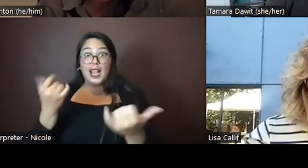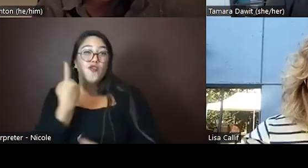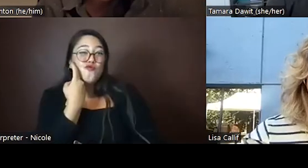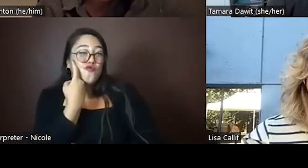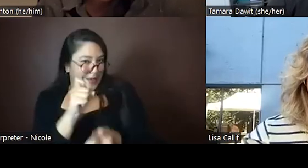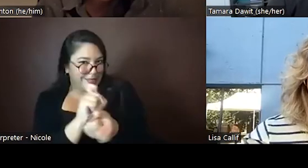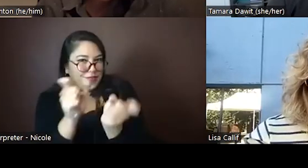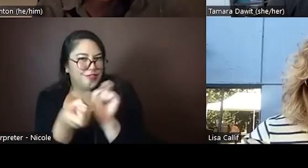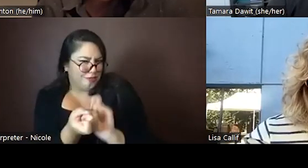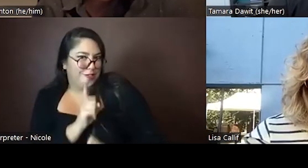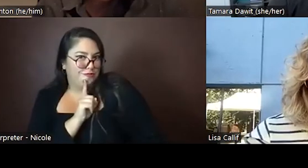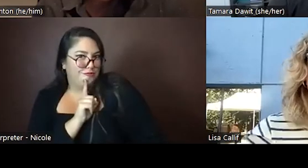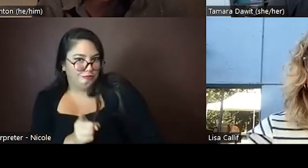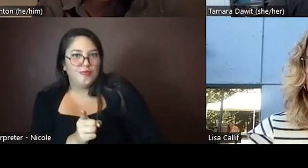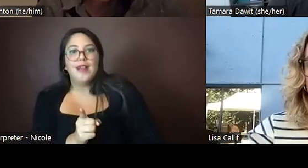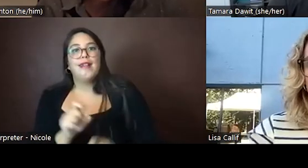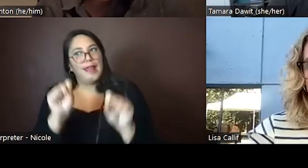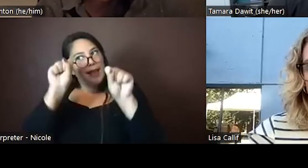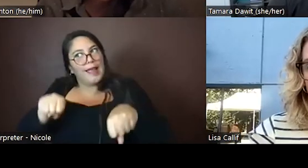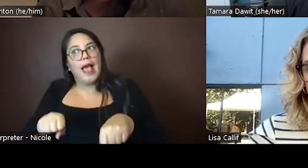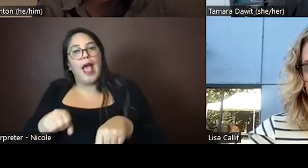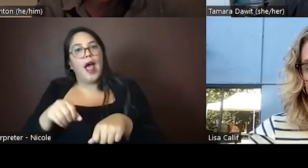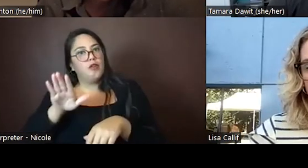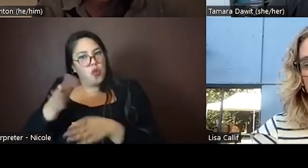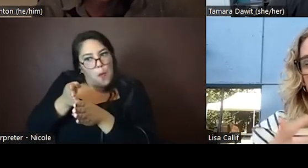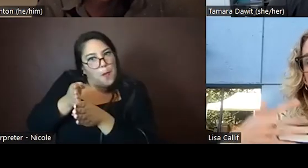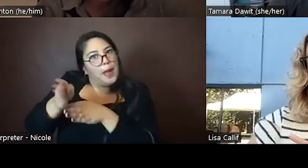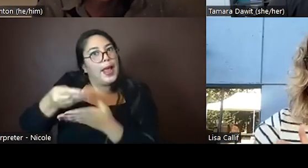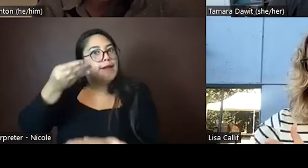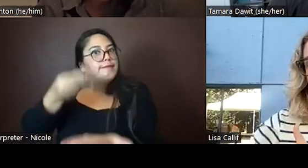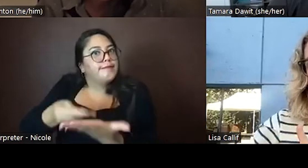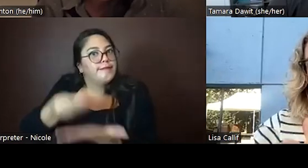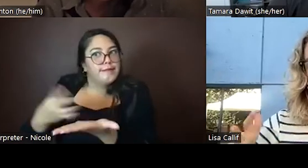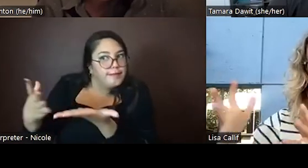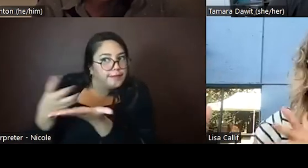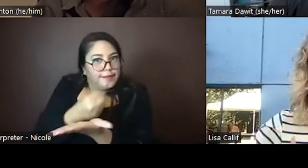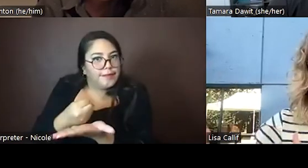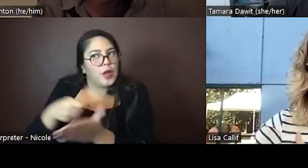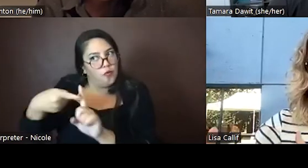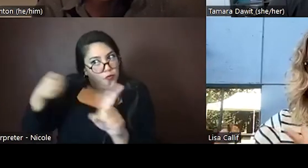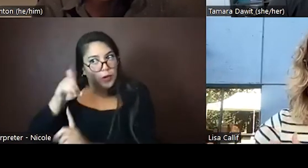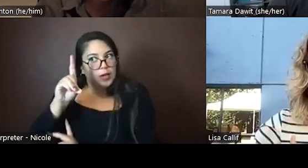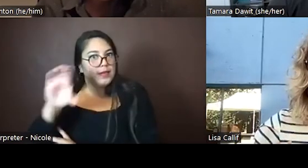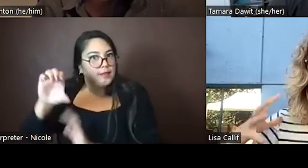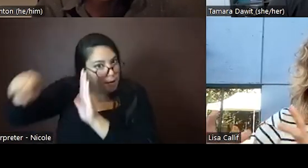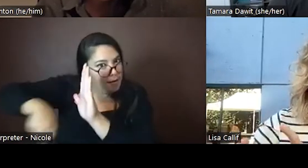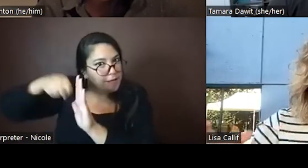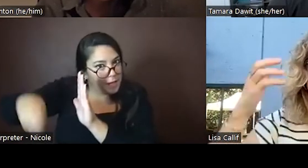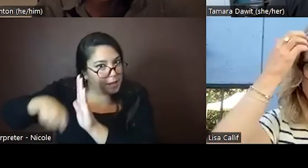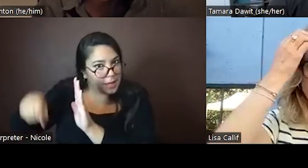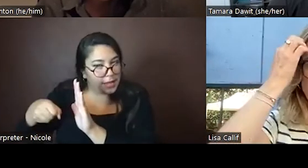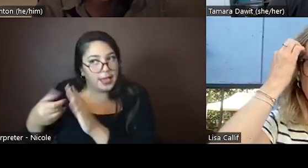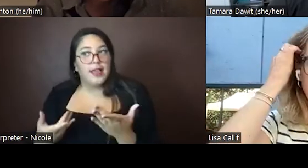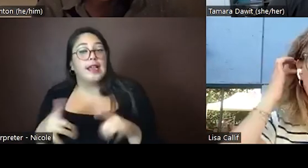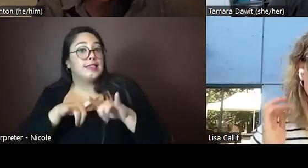piece like this that allows them to pay the rent and then move on to something else that maybe they is funded privately that they can